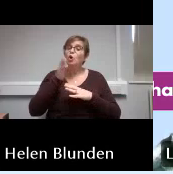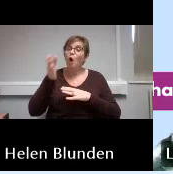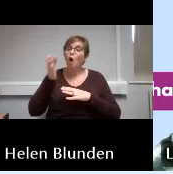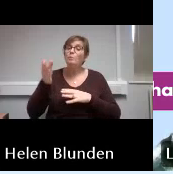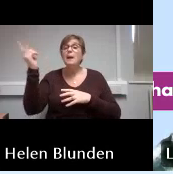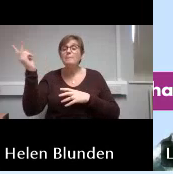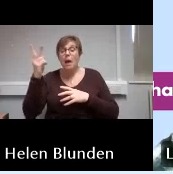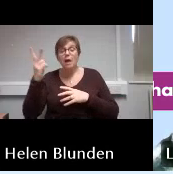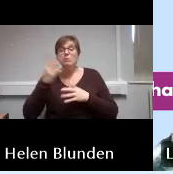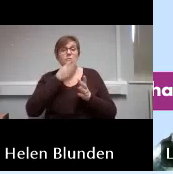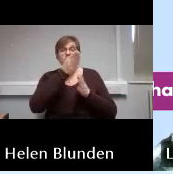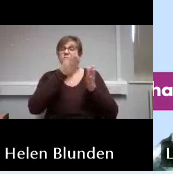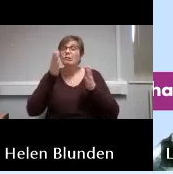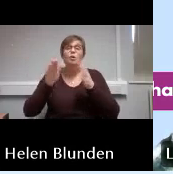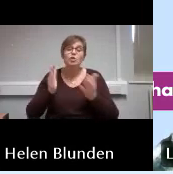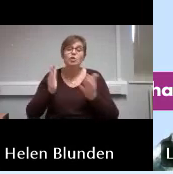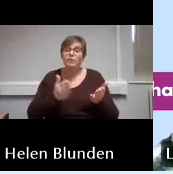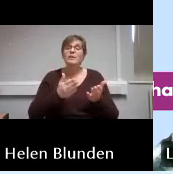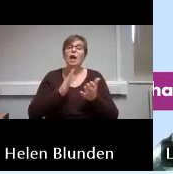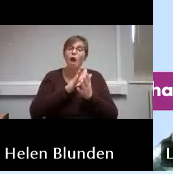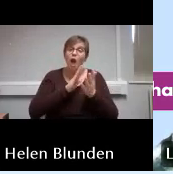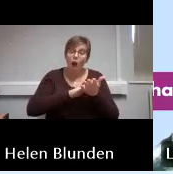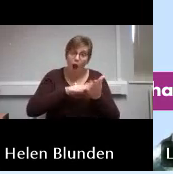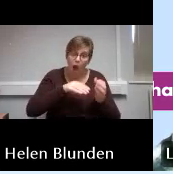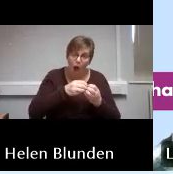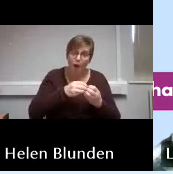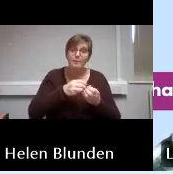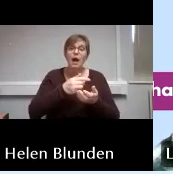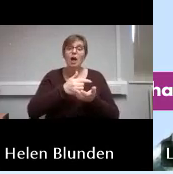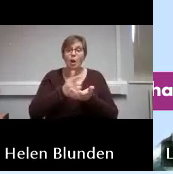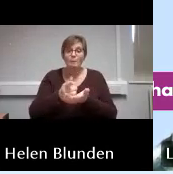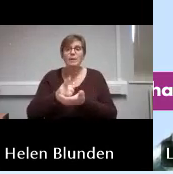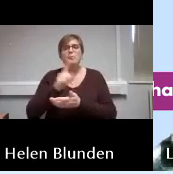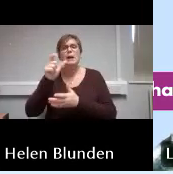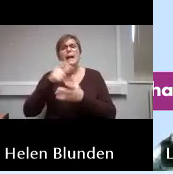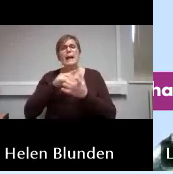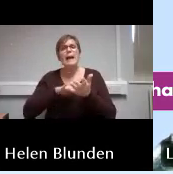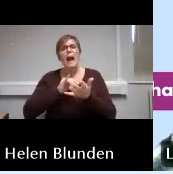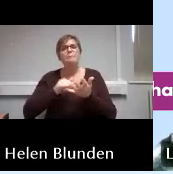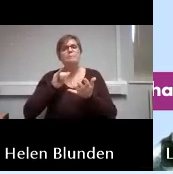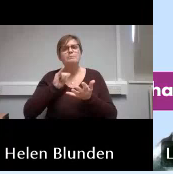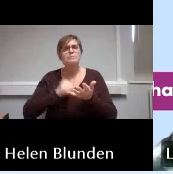all services like the hubs and Compass, but get turned away from CAMHS?